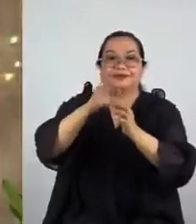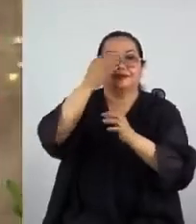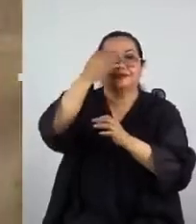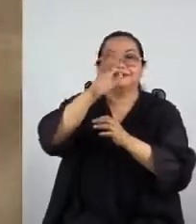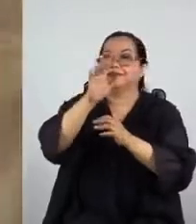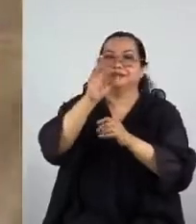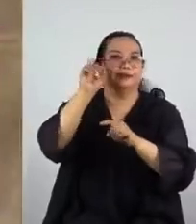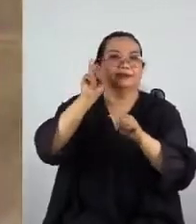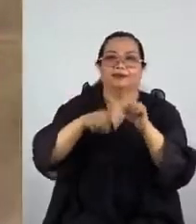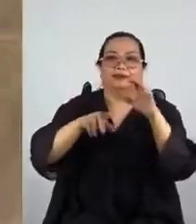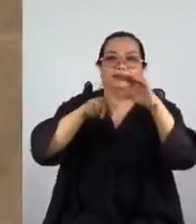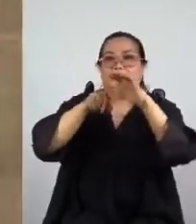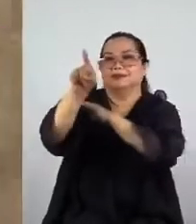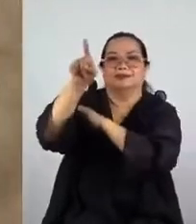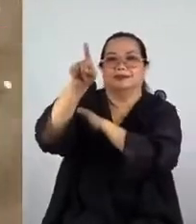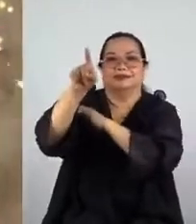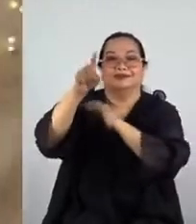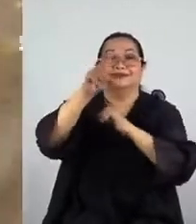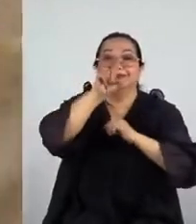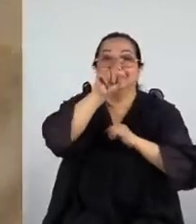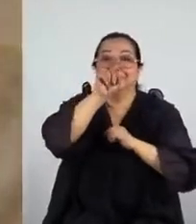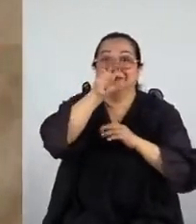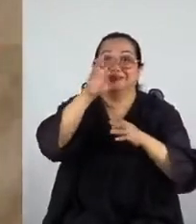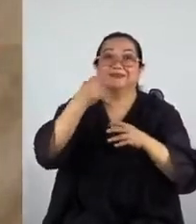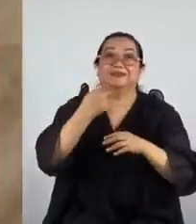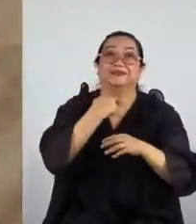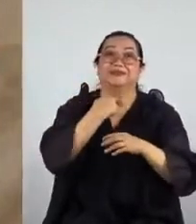It would not be able to escape.